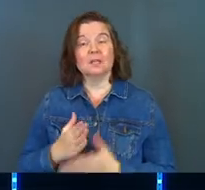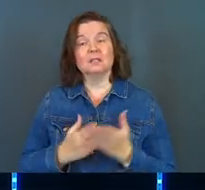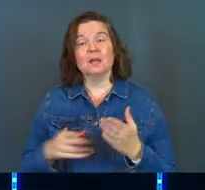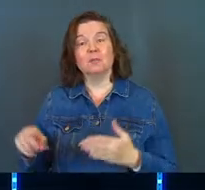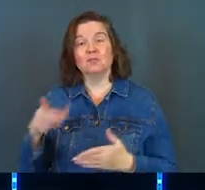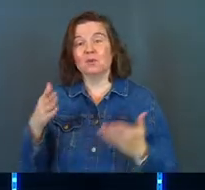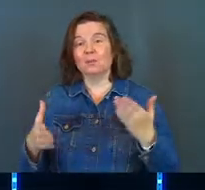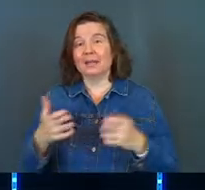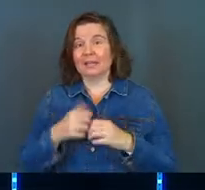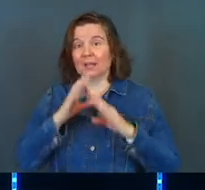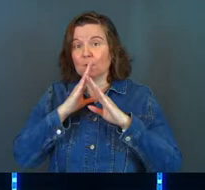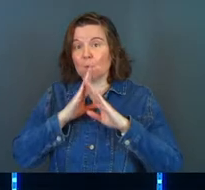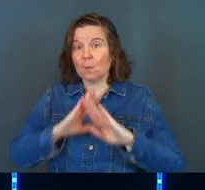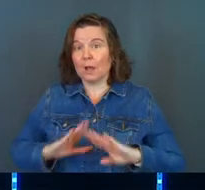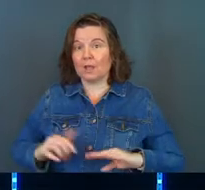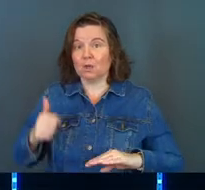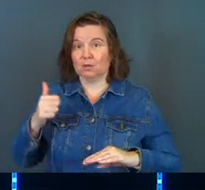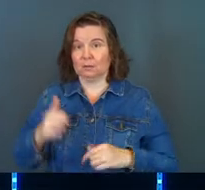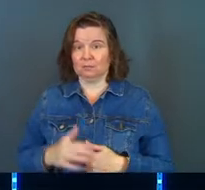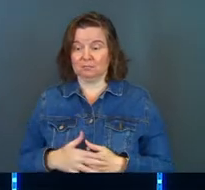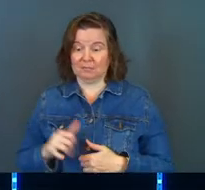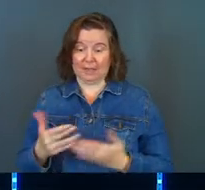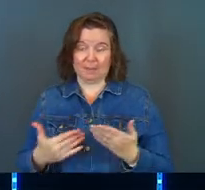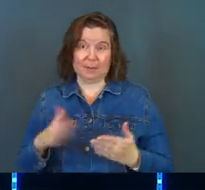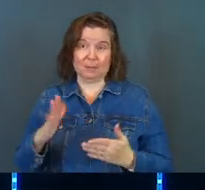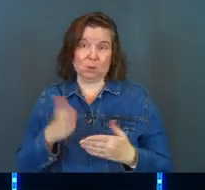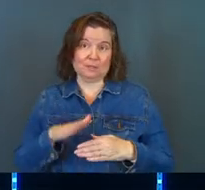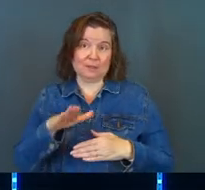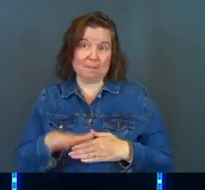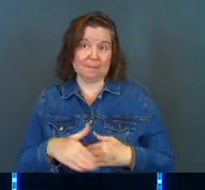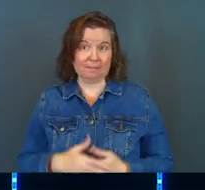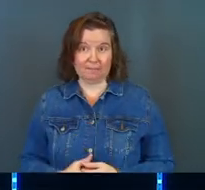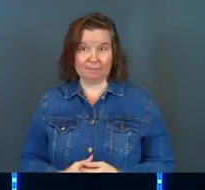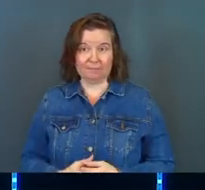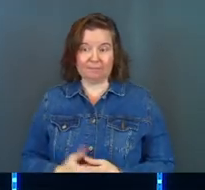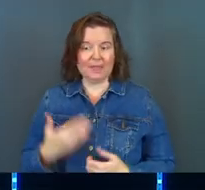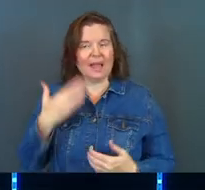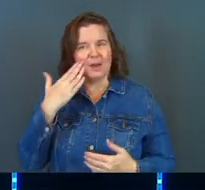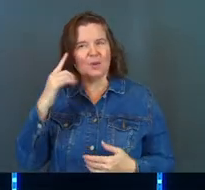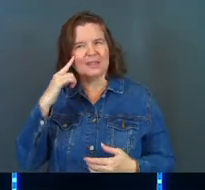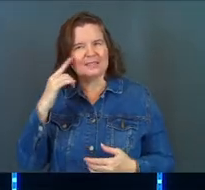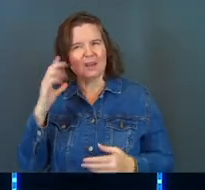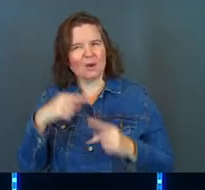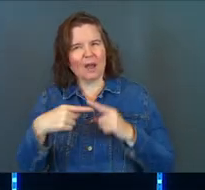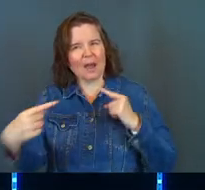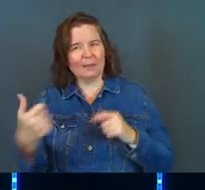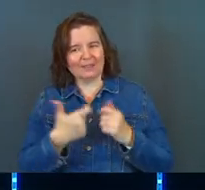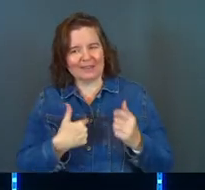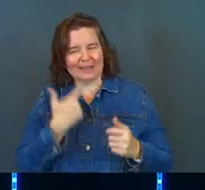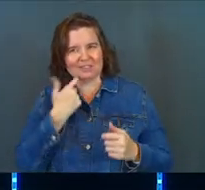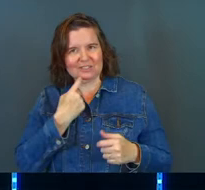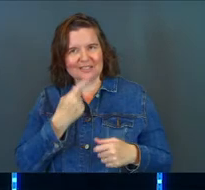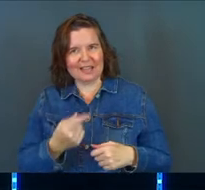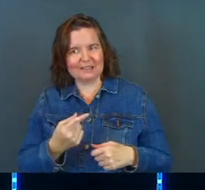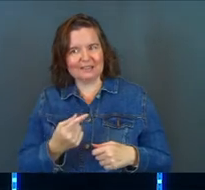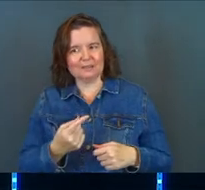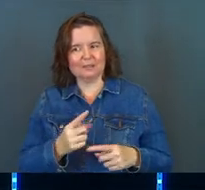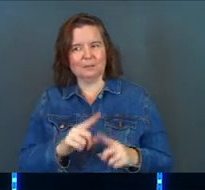Some of you might get quieter. That might be your step. I know that sounds opposite of everything that I've